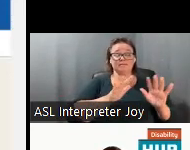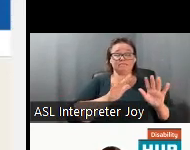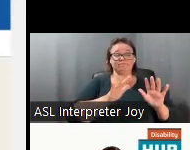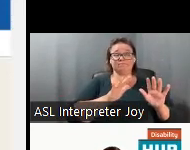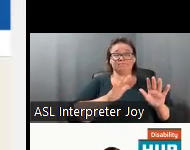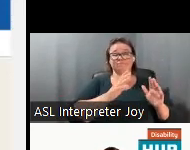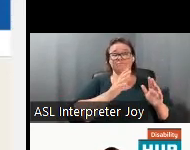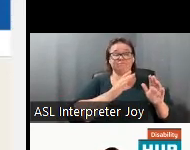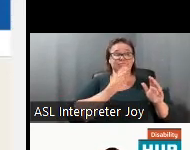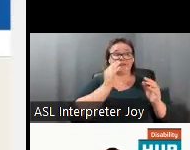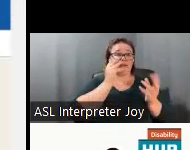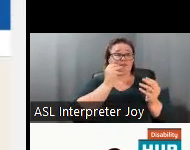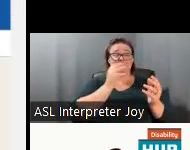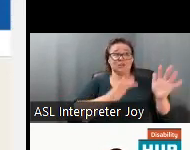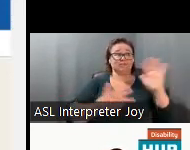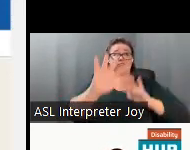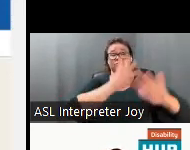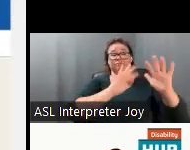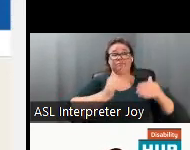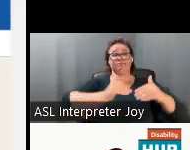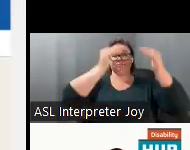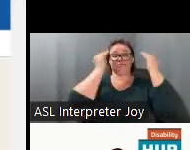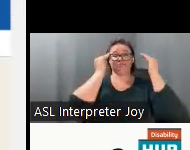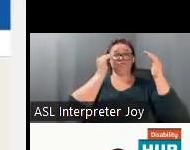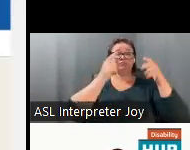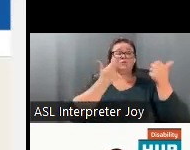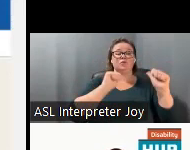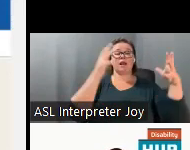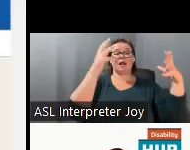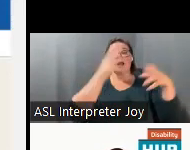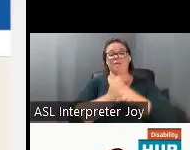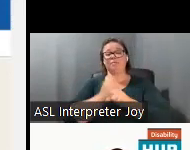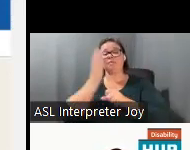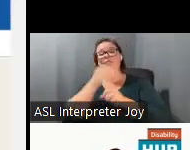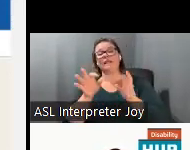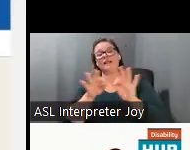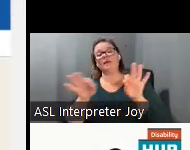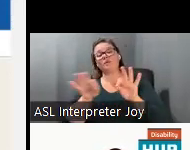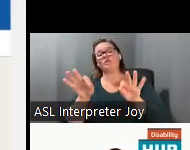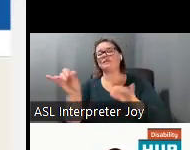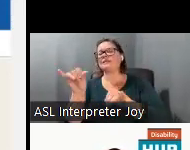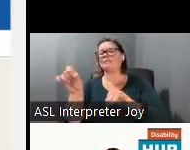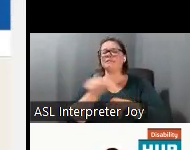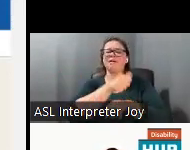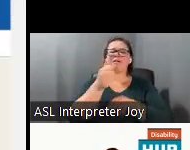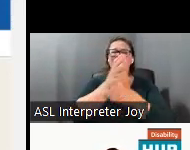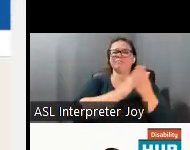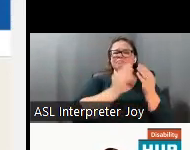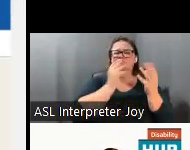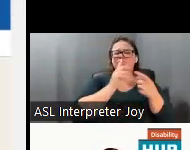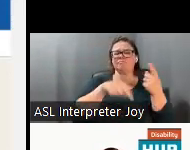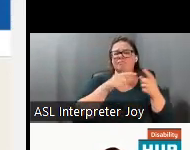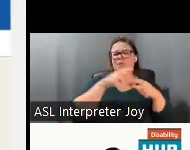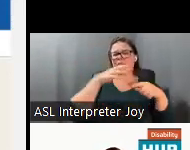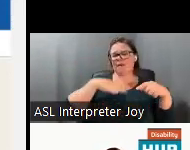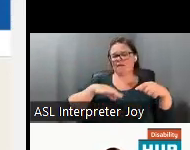maze that is, and make it so that it's in plain language, like we've made the other pieces of information about benefits